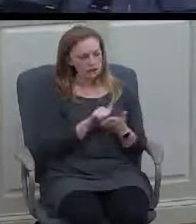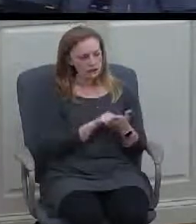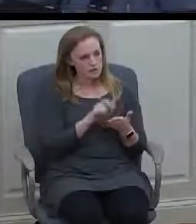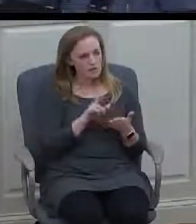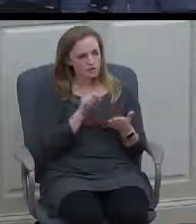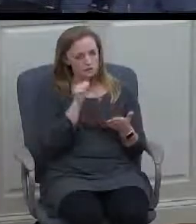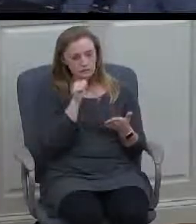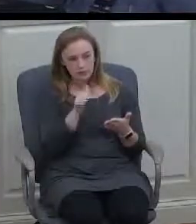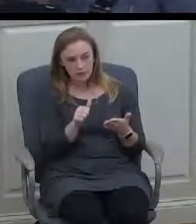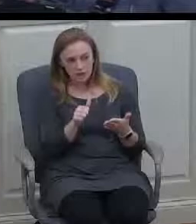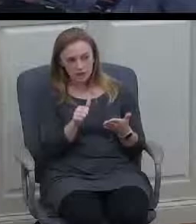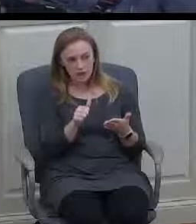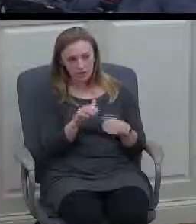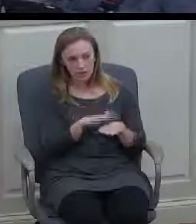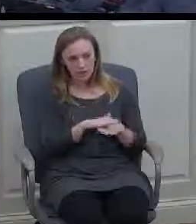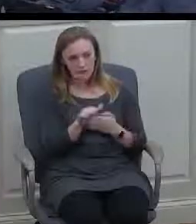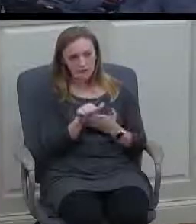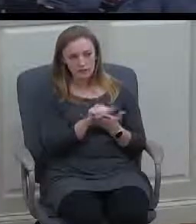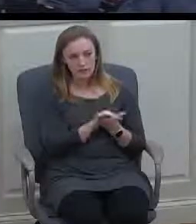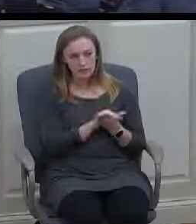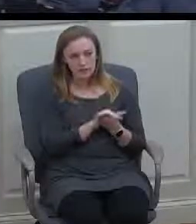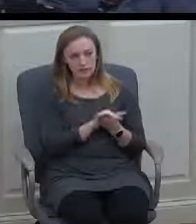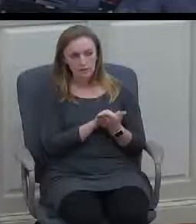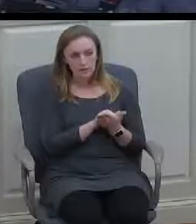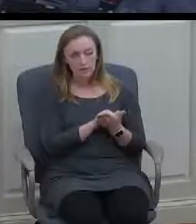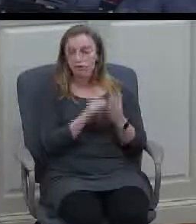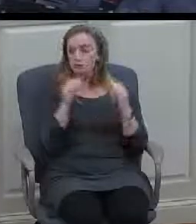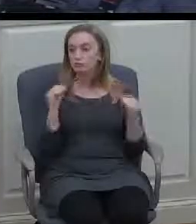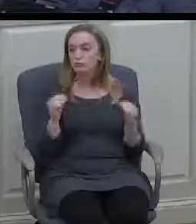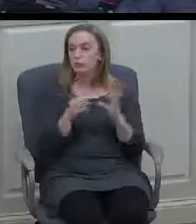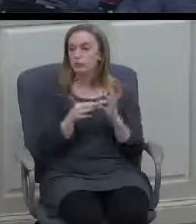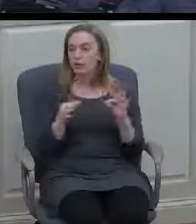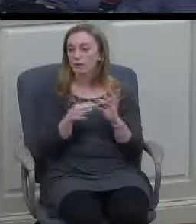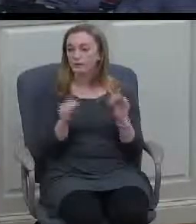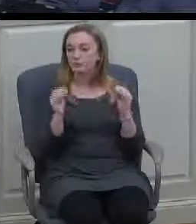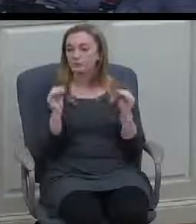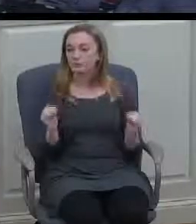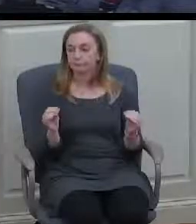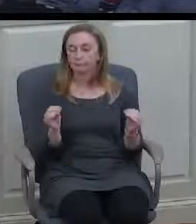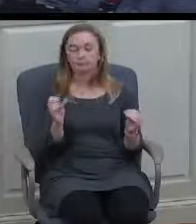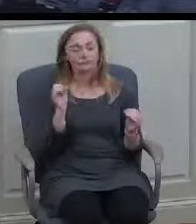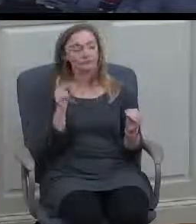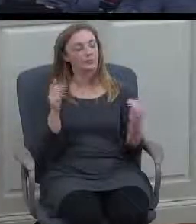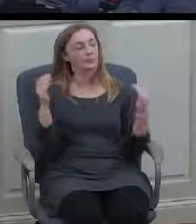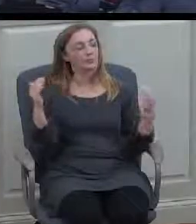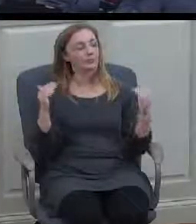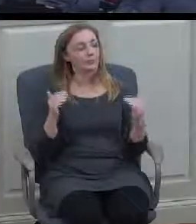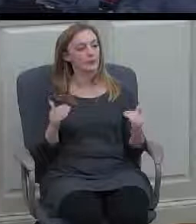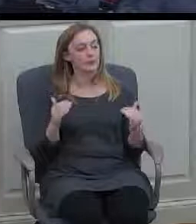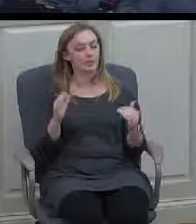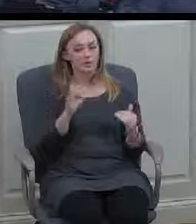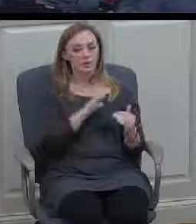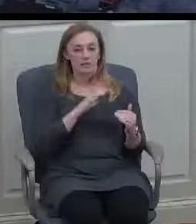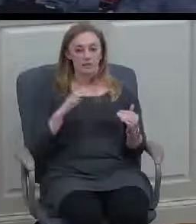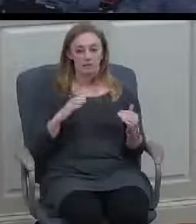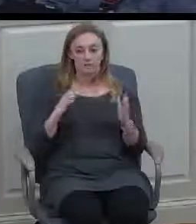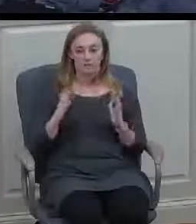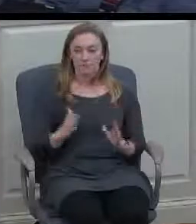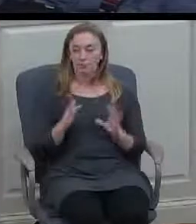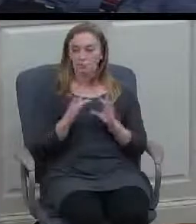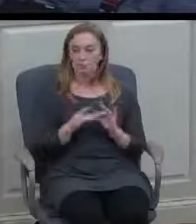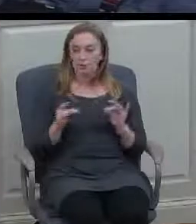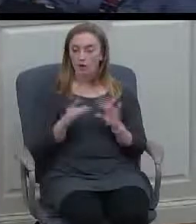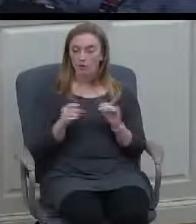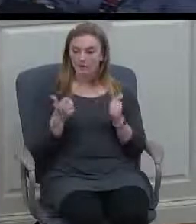or off the agenda. There are no comments. Okay. We'll move right on into commissioner comments, if there are